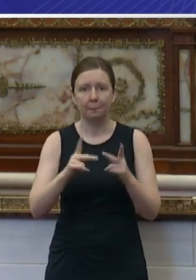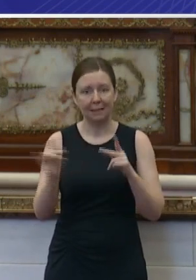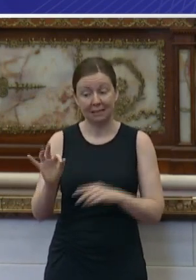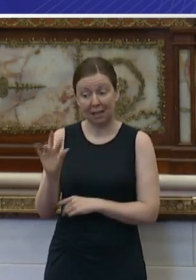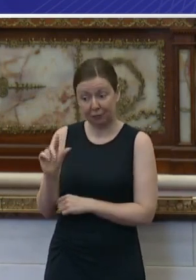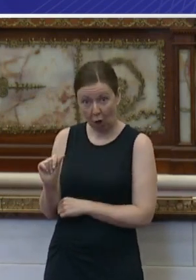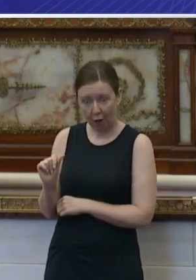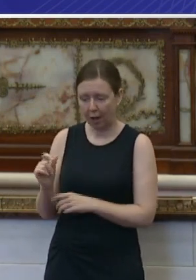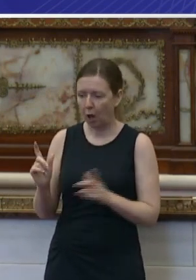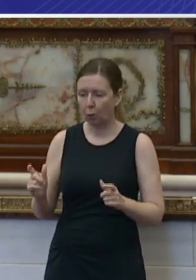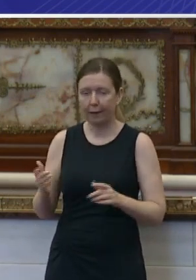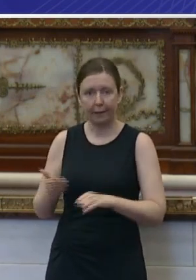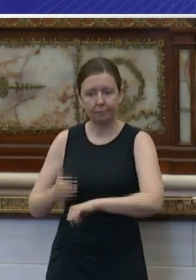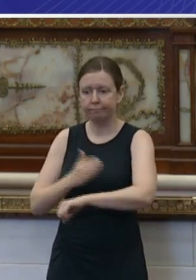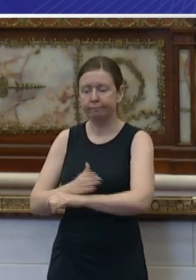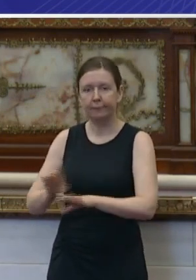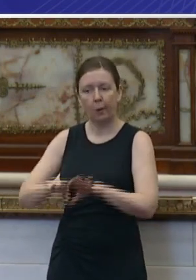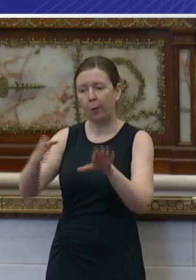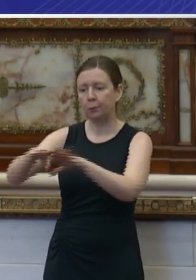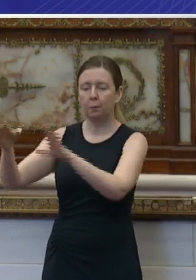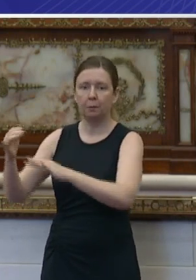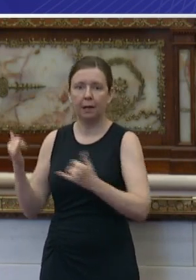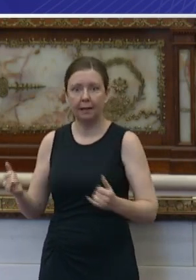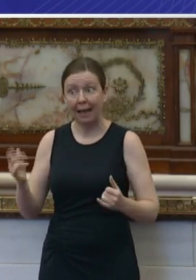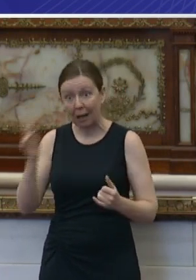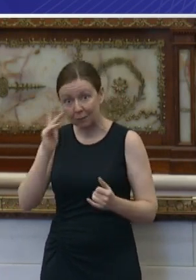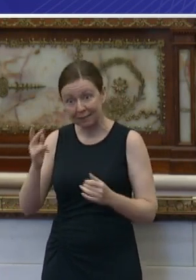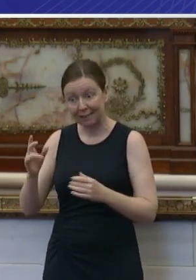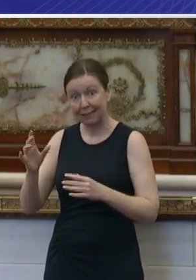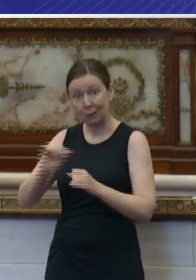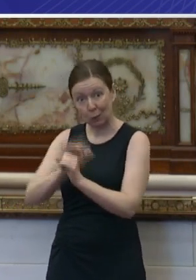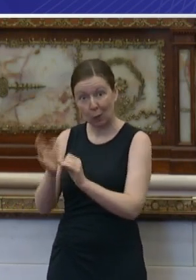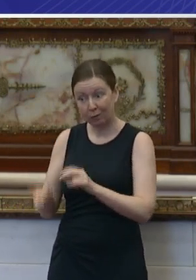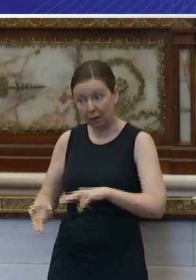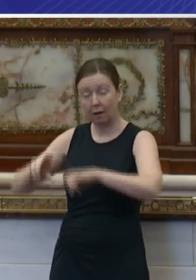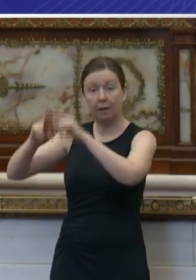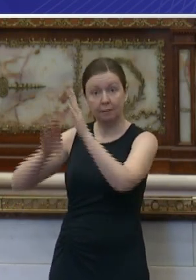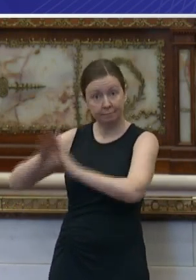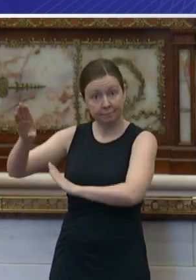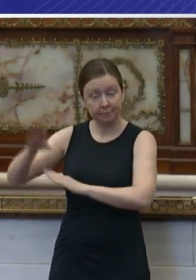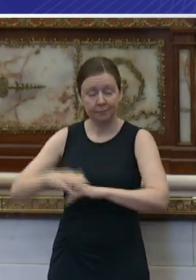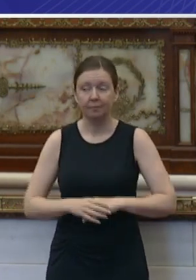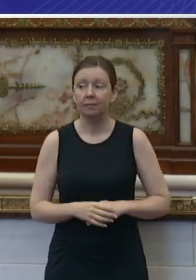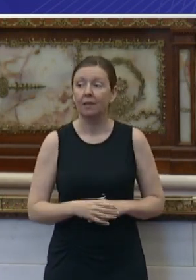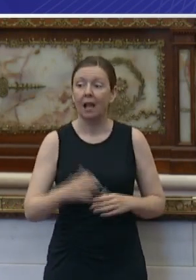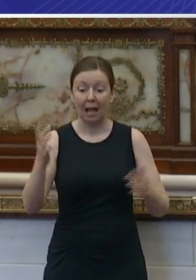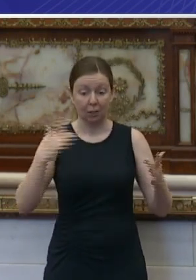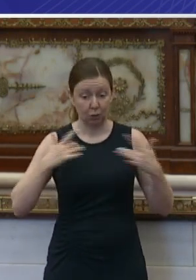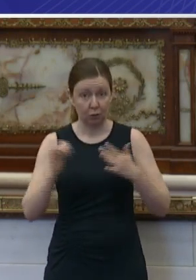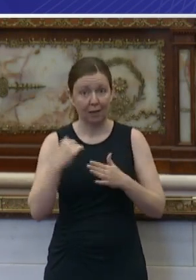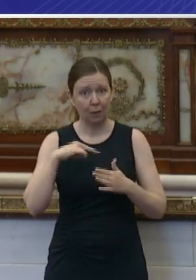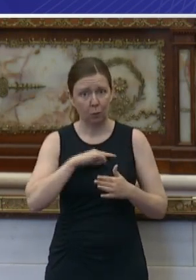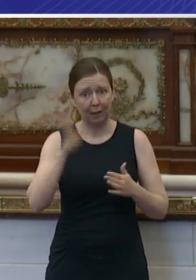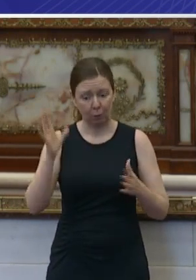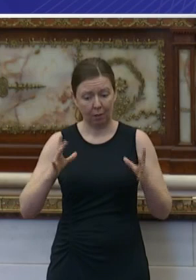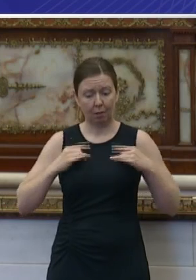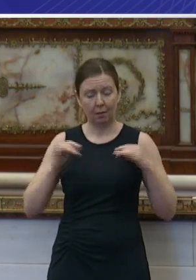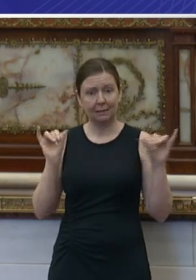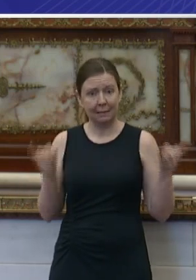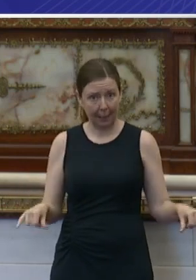they quickly progressed the reopening and now are seeing a horrifying surge of COVID-19 cases, and worrying that we will be subjected to the